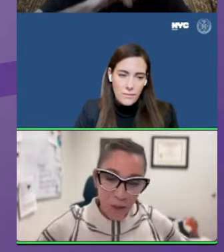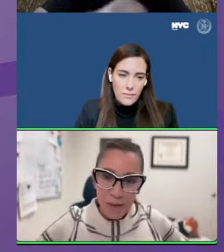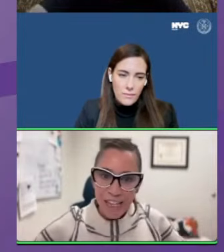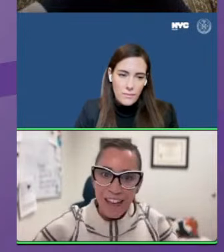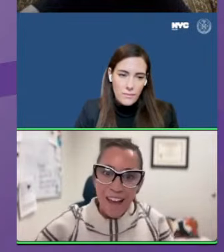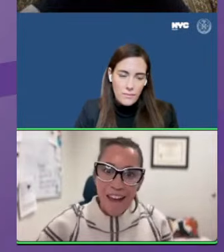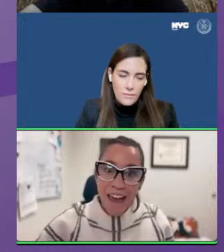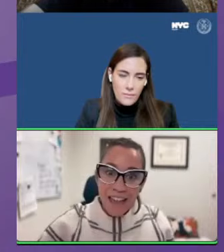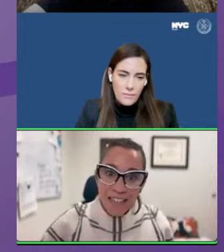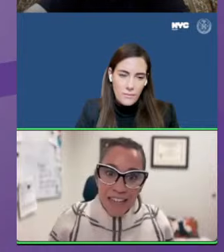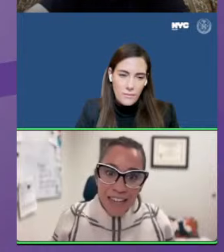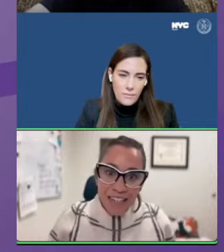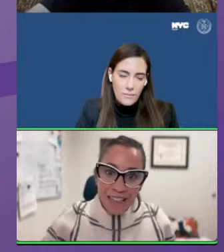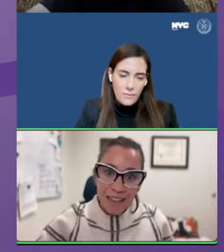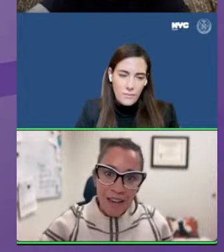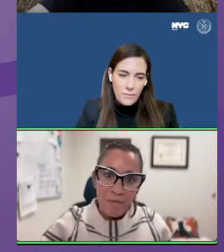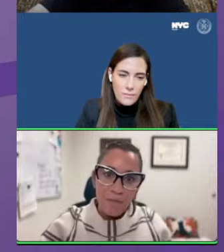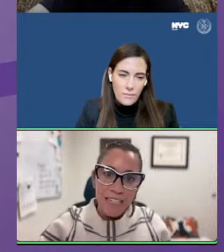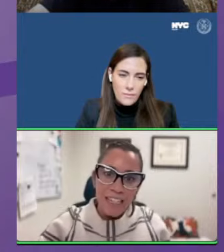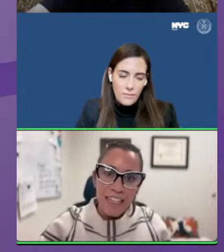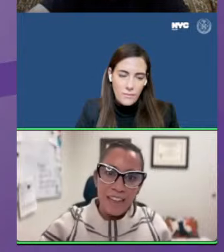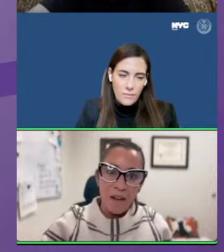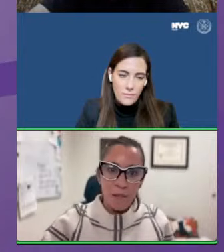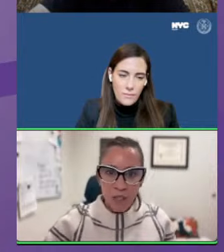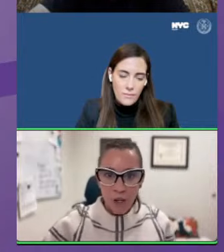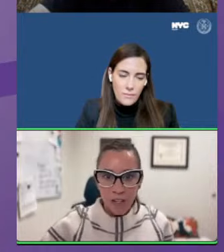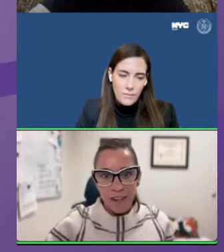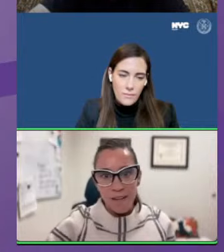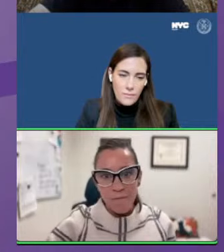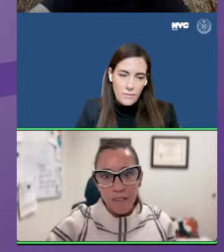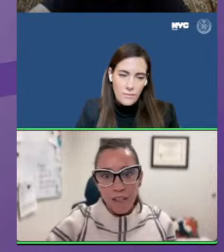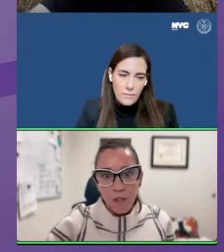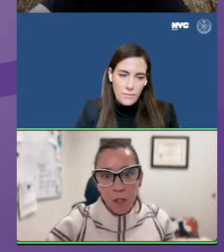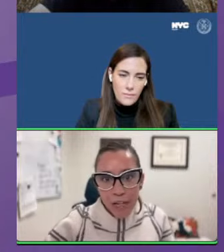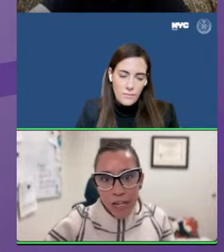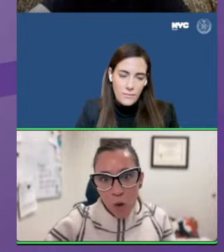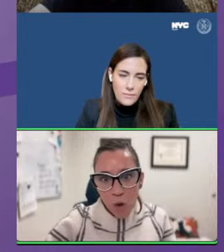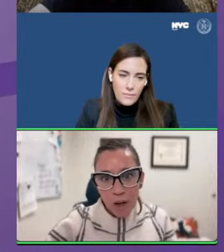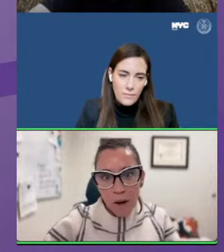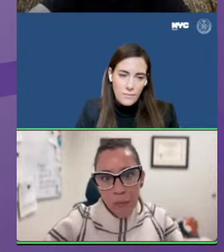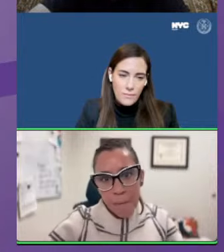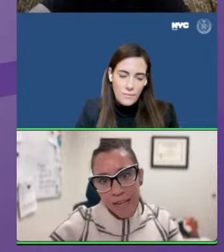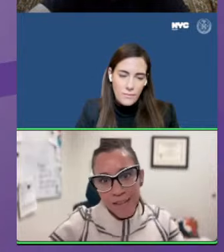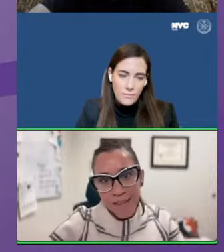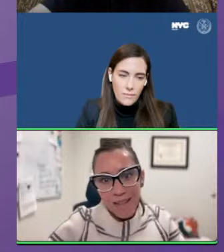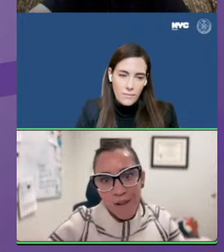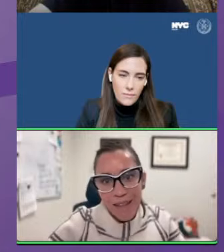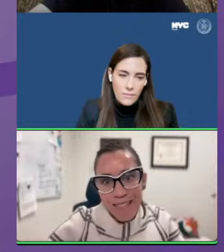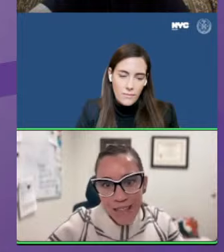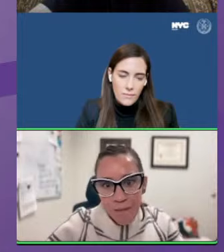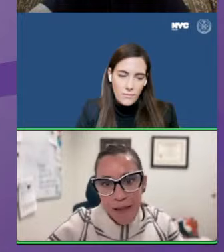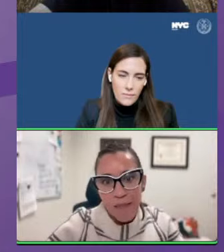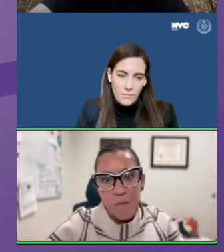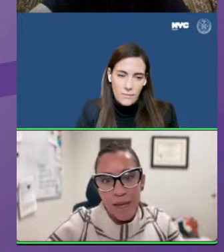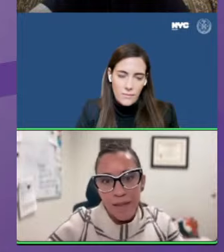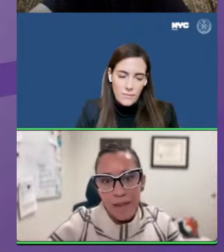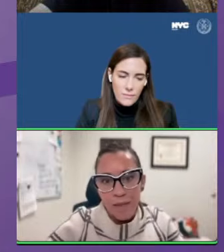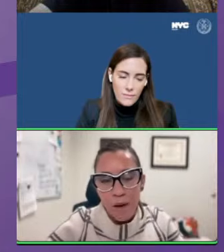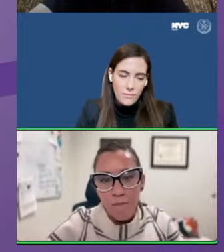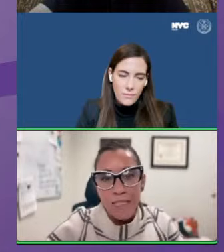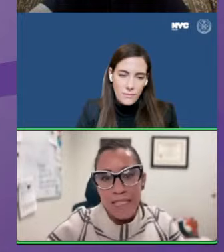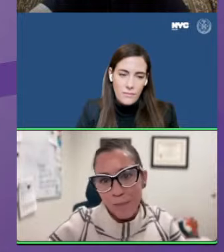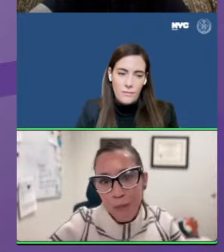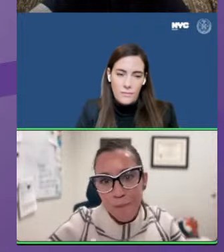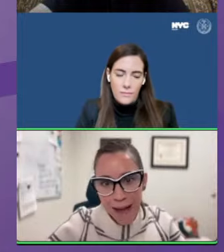patient, Julie. And it is key that we start learning more about the basics of assessment, the basics